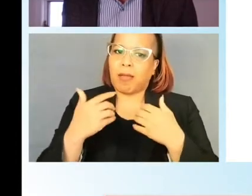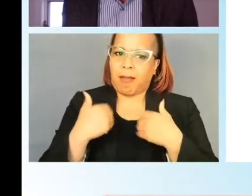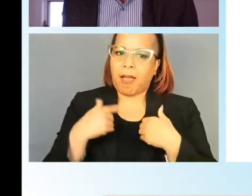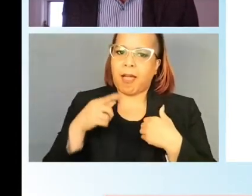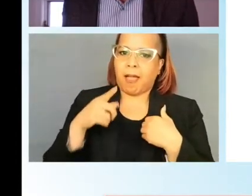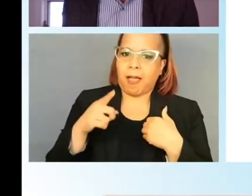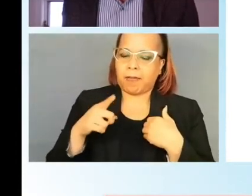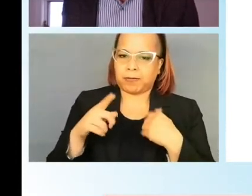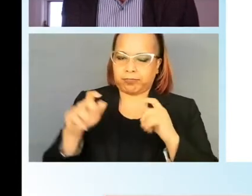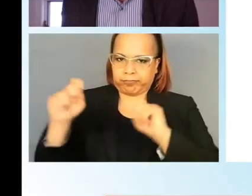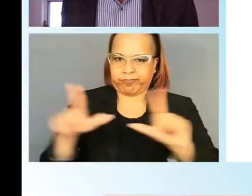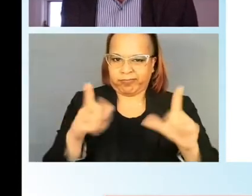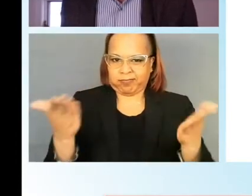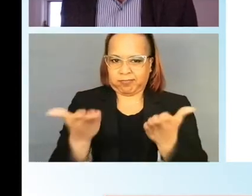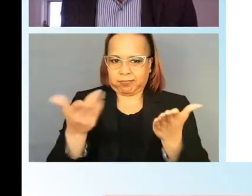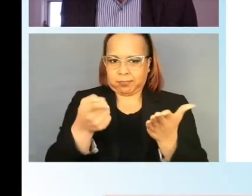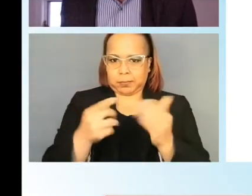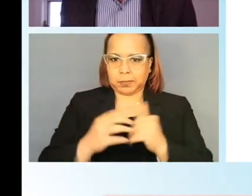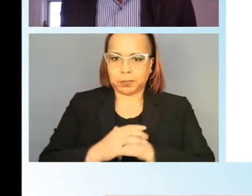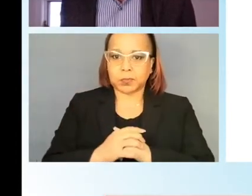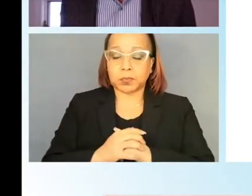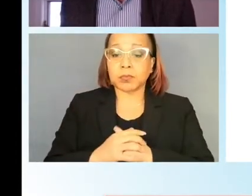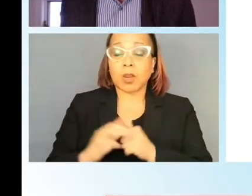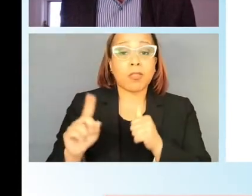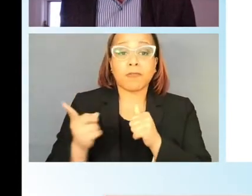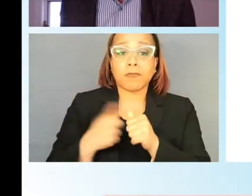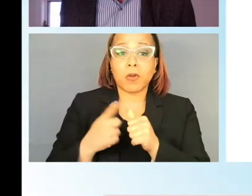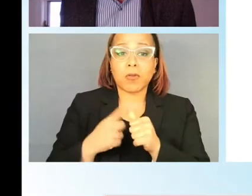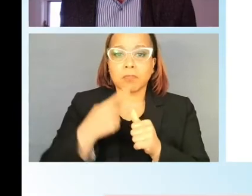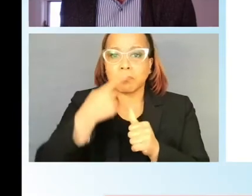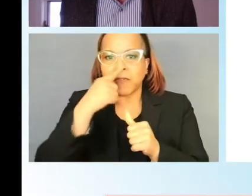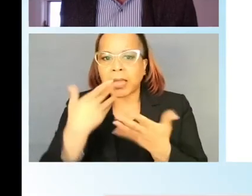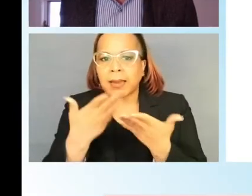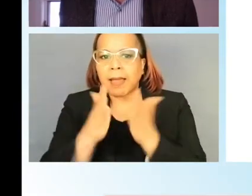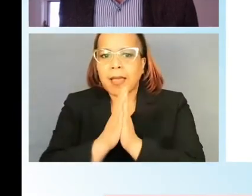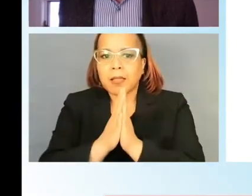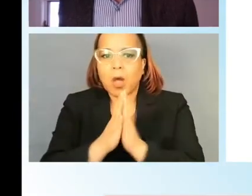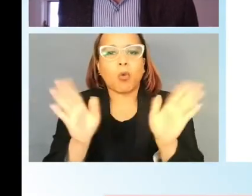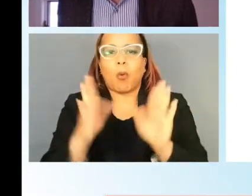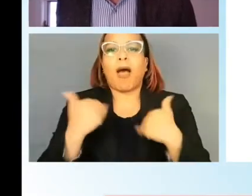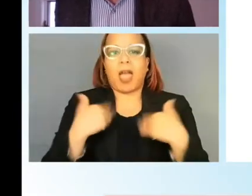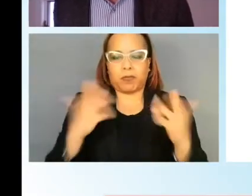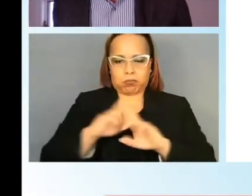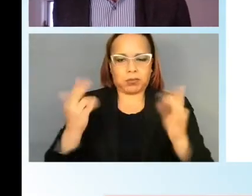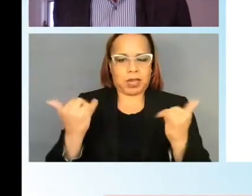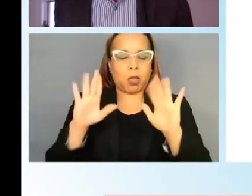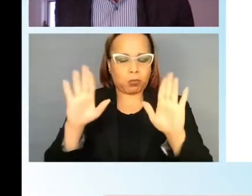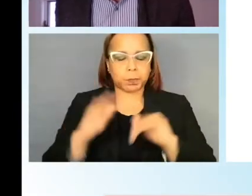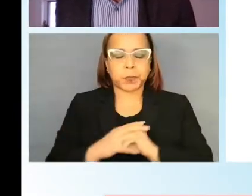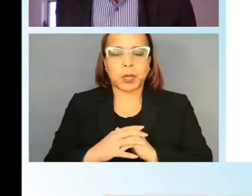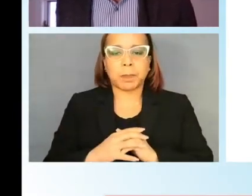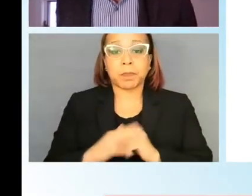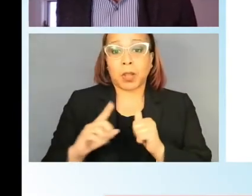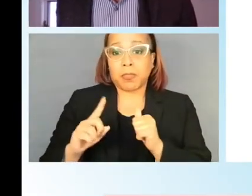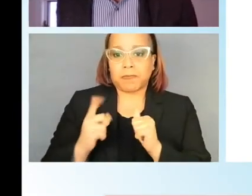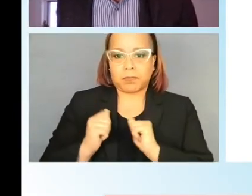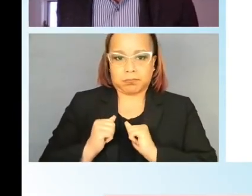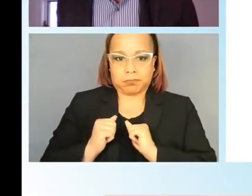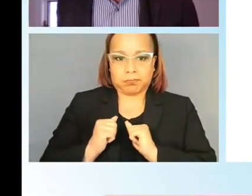here. The first, and if I could ask, no, I have it here now. The first